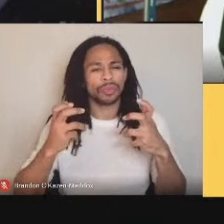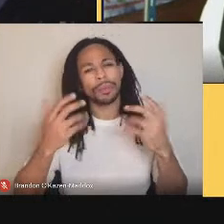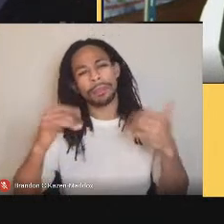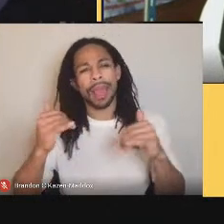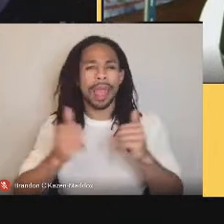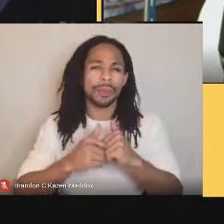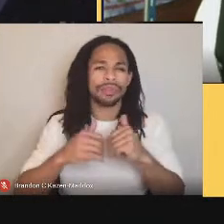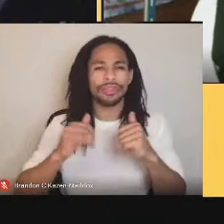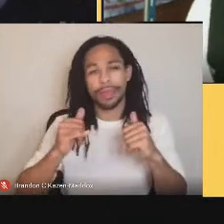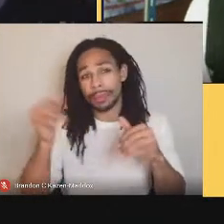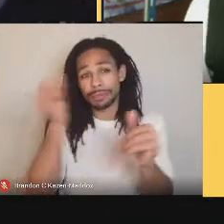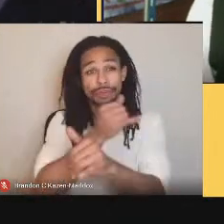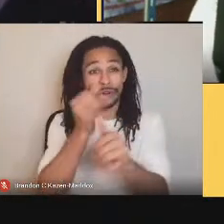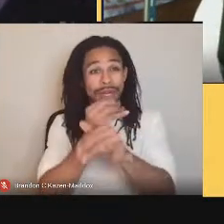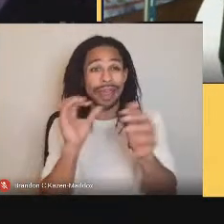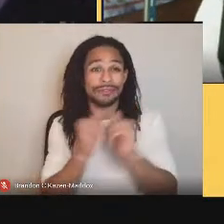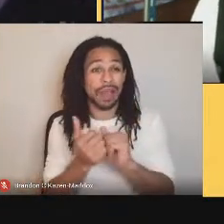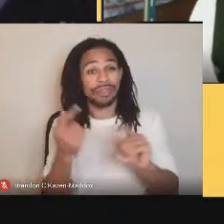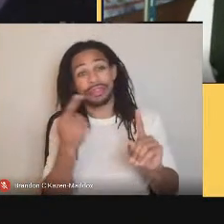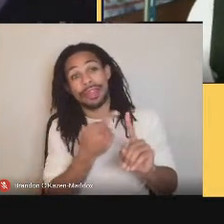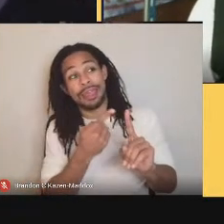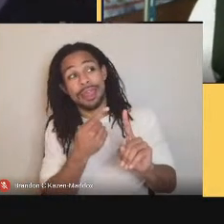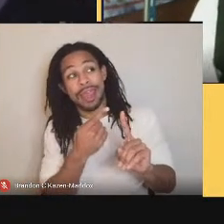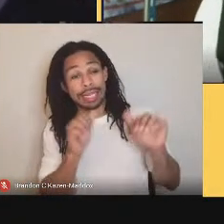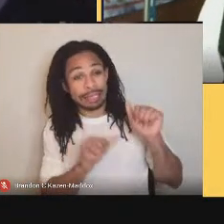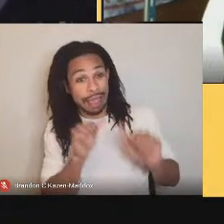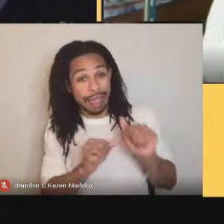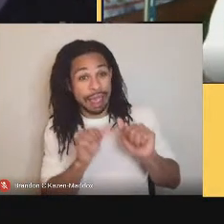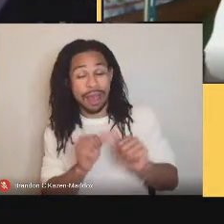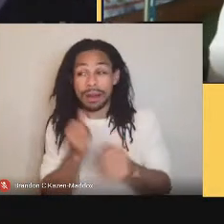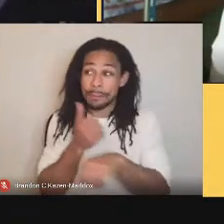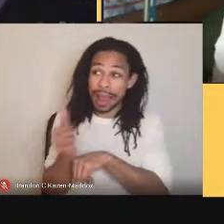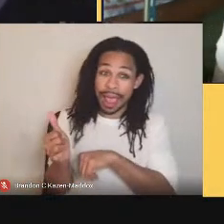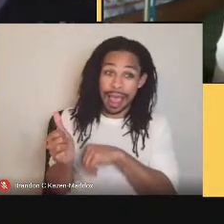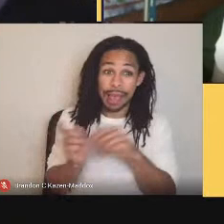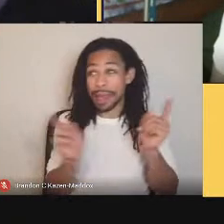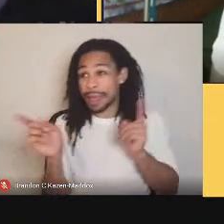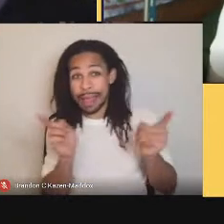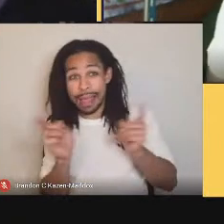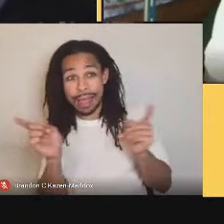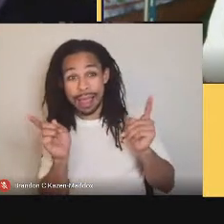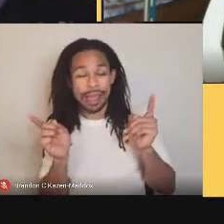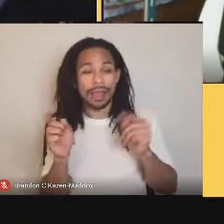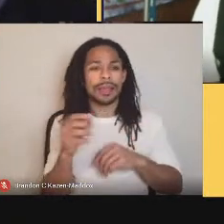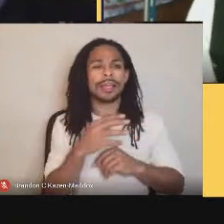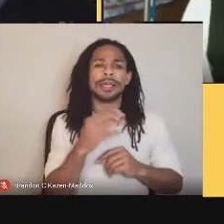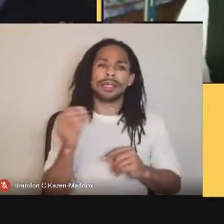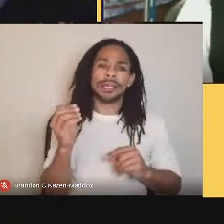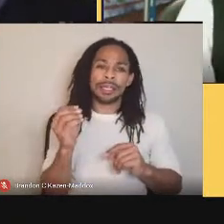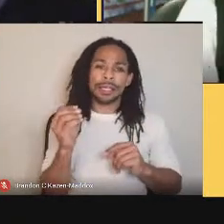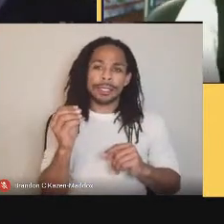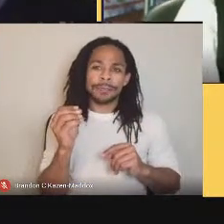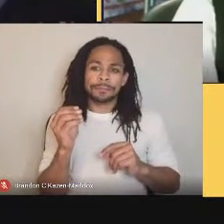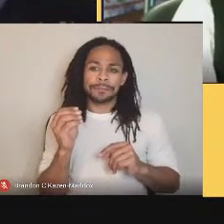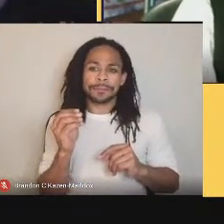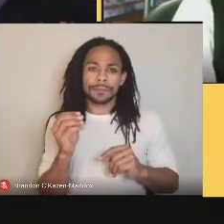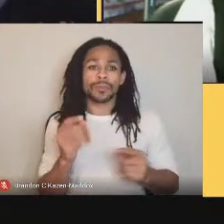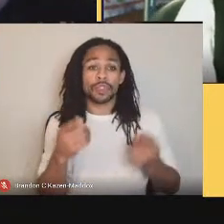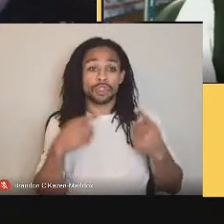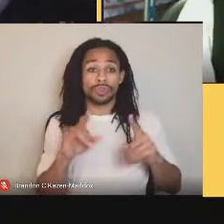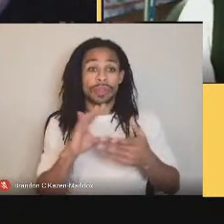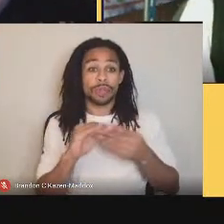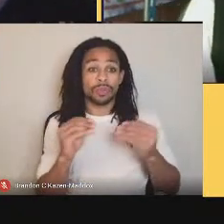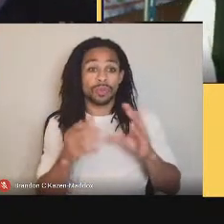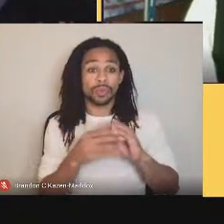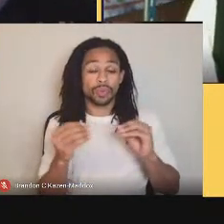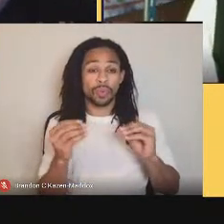like how they're just kind of jabbing each other, blaming each other for all of this. And you know, even during the story, the whole story of